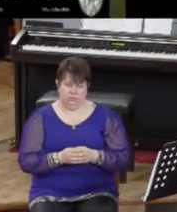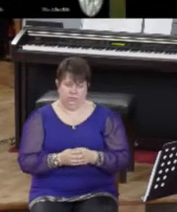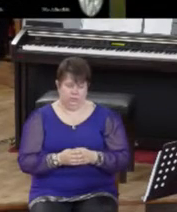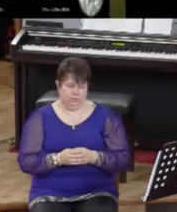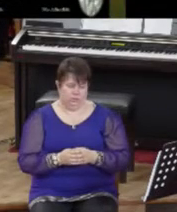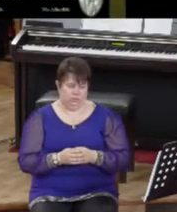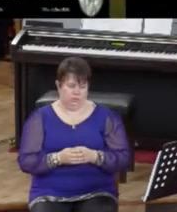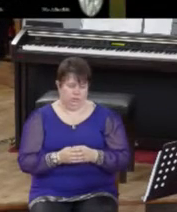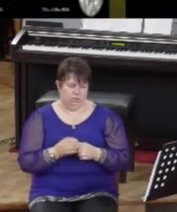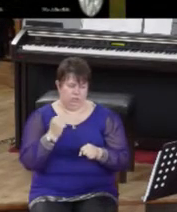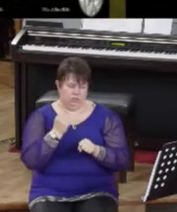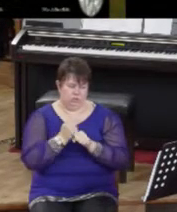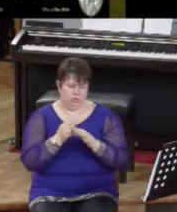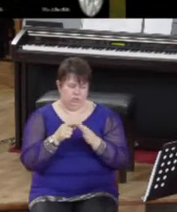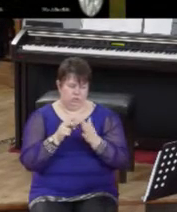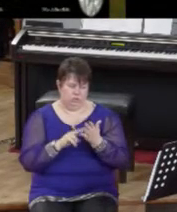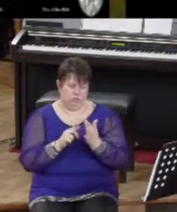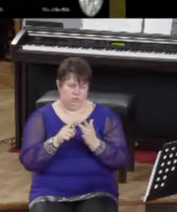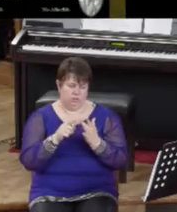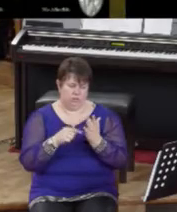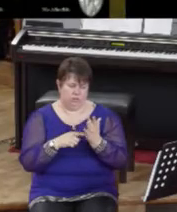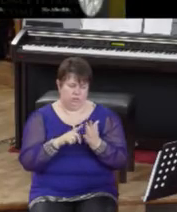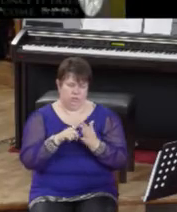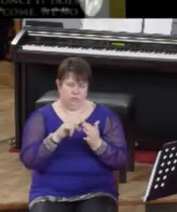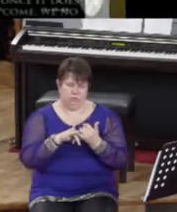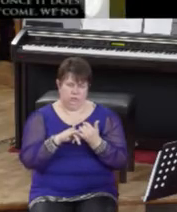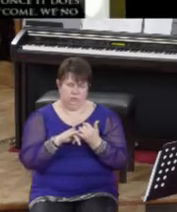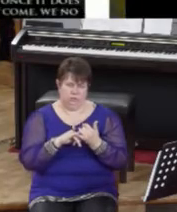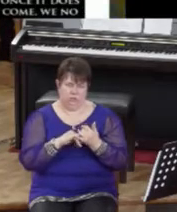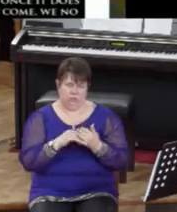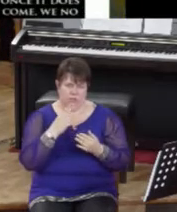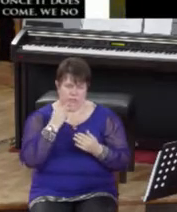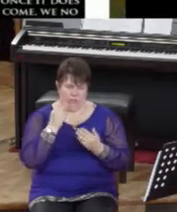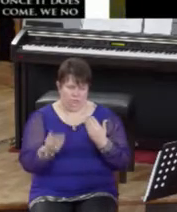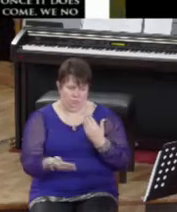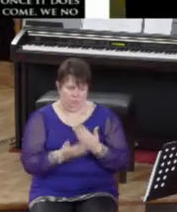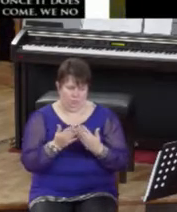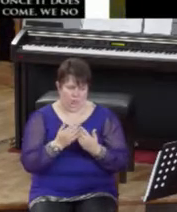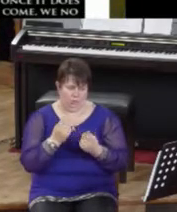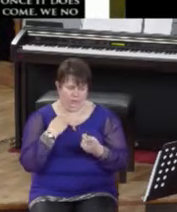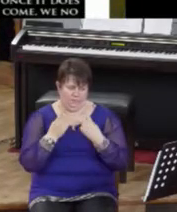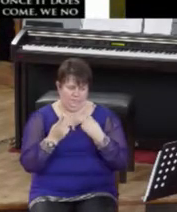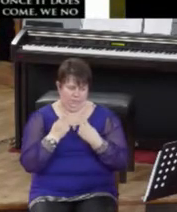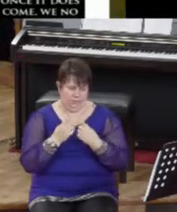The Gentiles were in even greater need of instruction